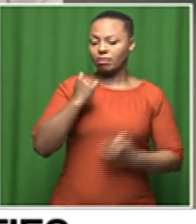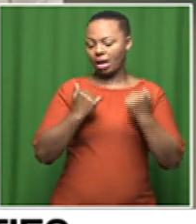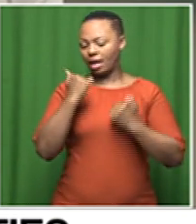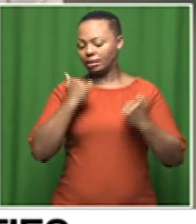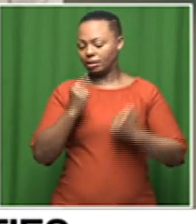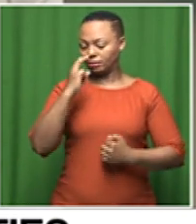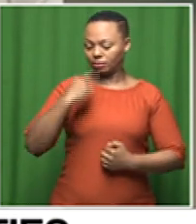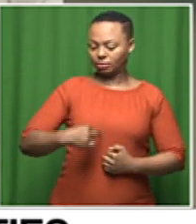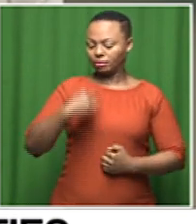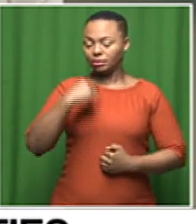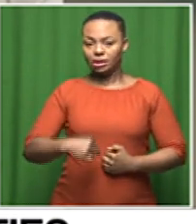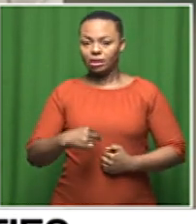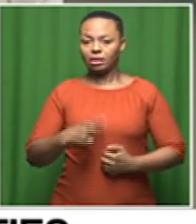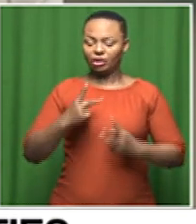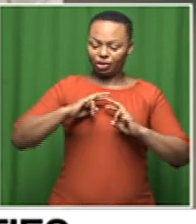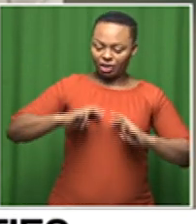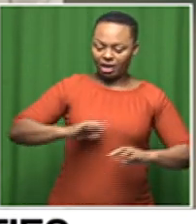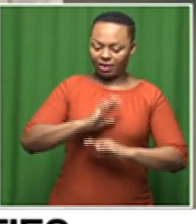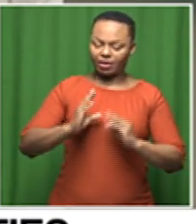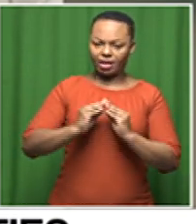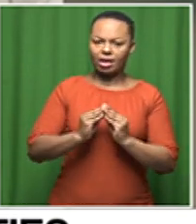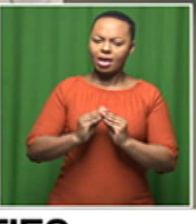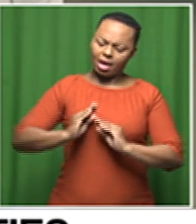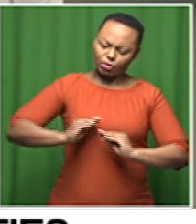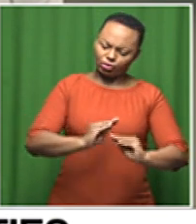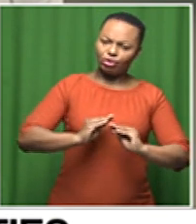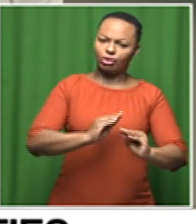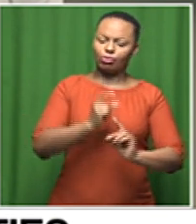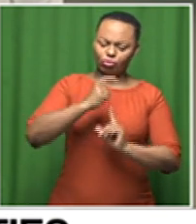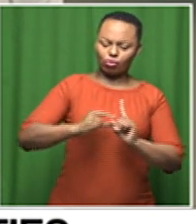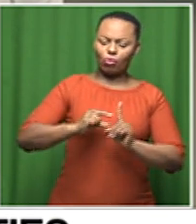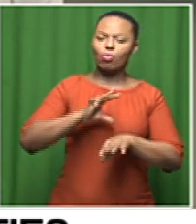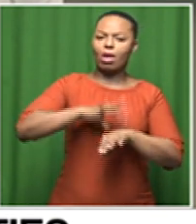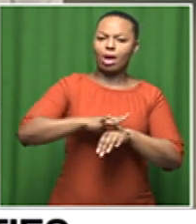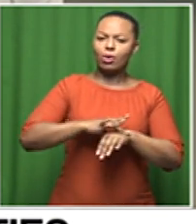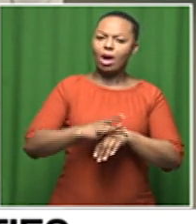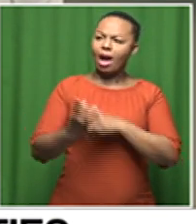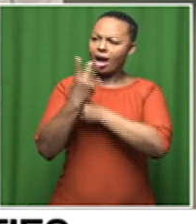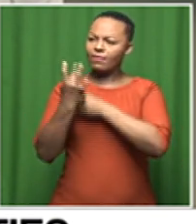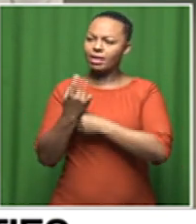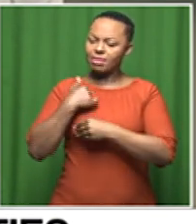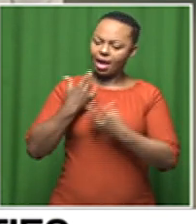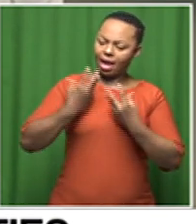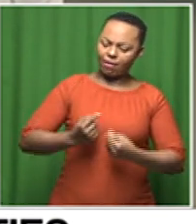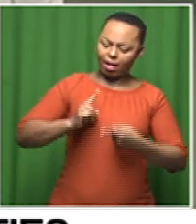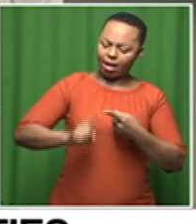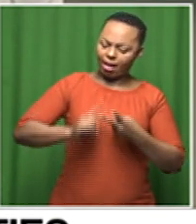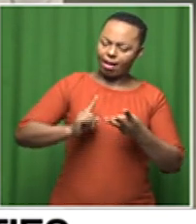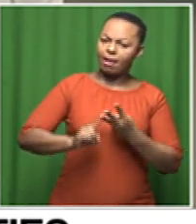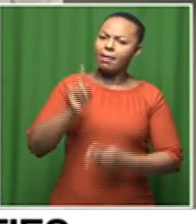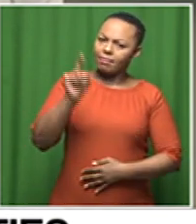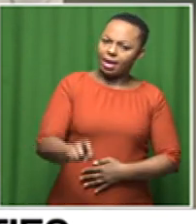the results and everything. Educate your patients, advise them, this is what you have. This is what we need to do